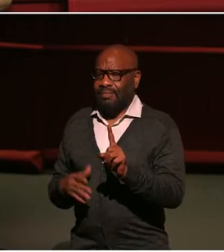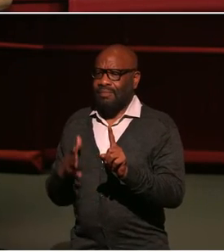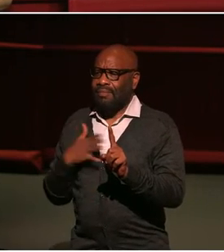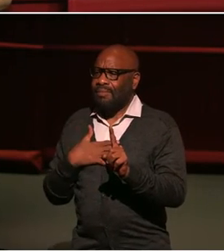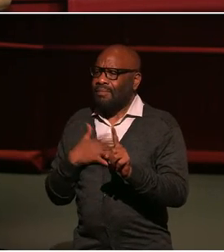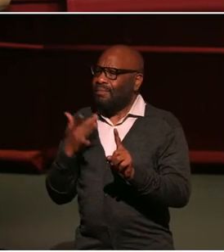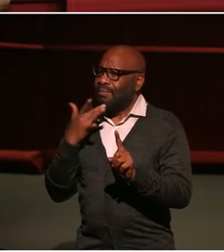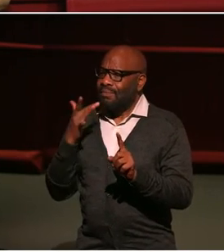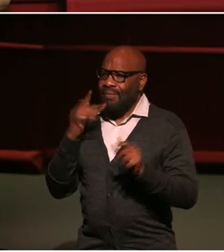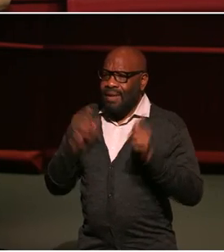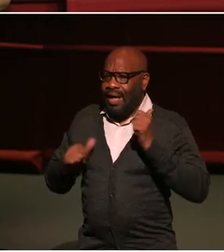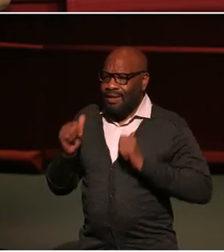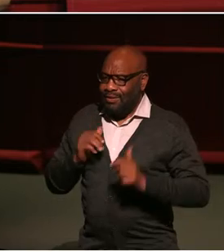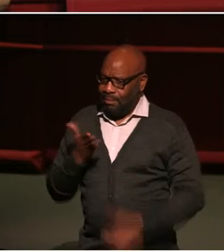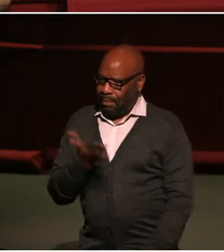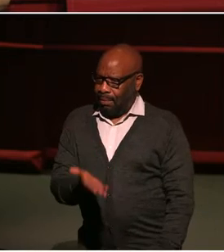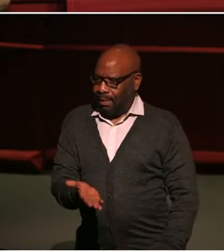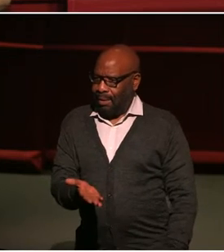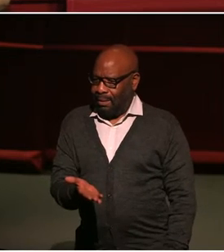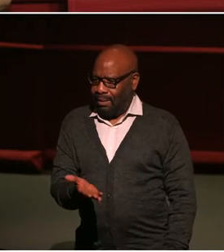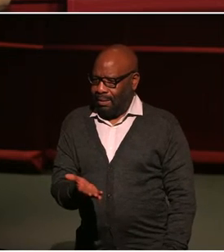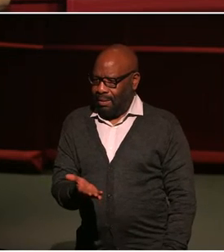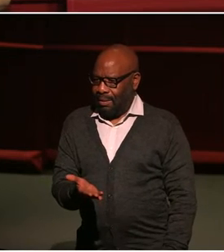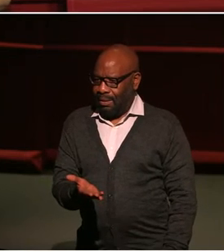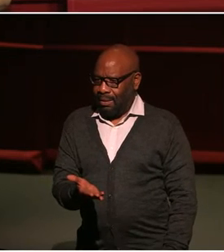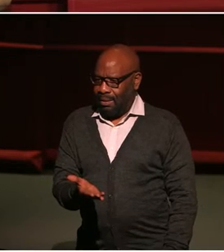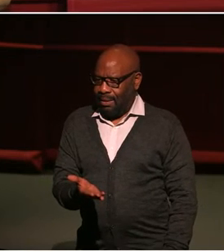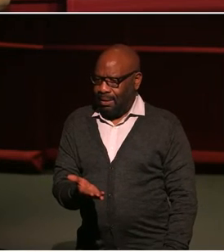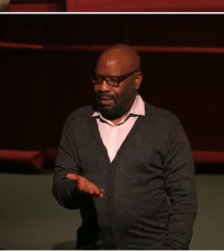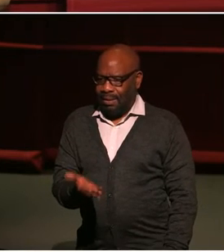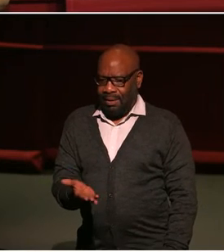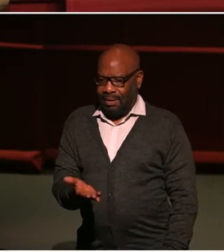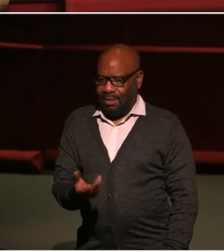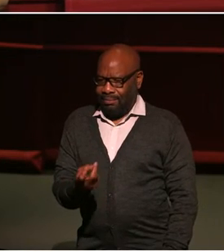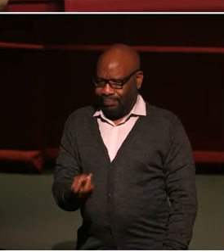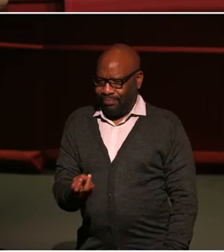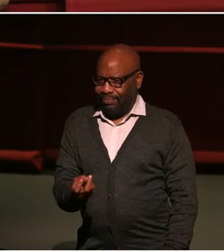night, Lee Vollman. And I said, oh no.